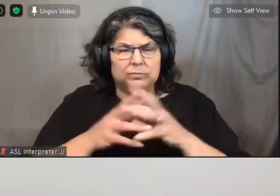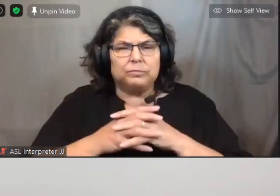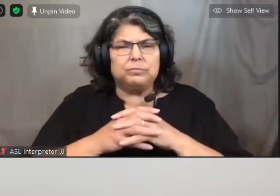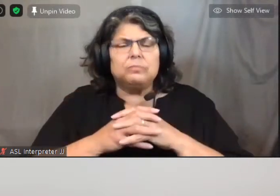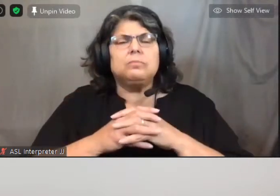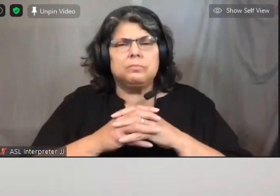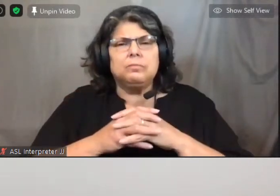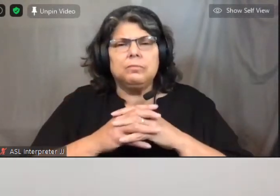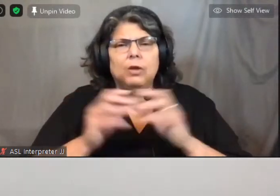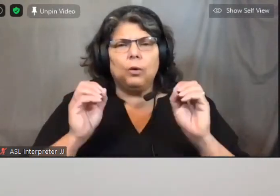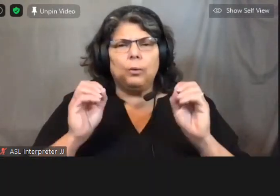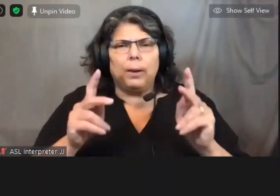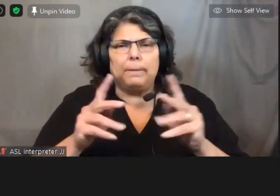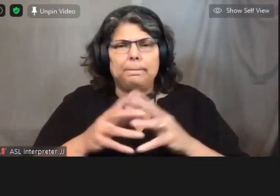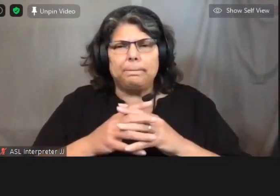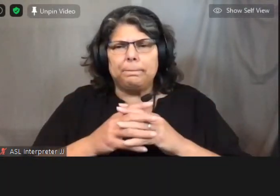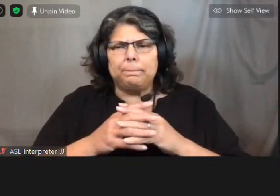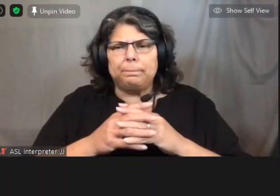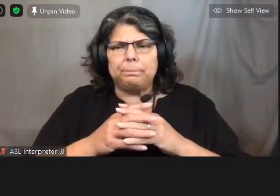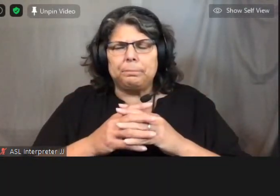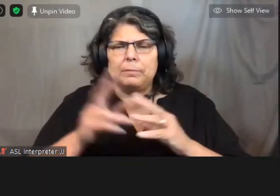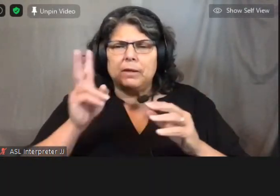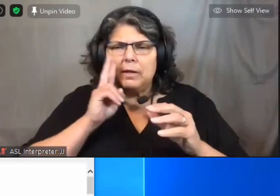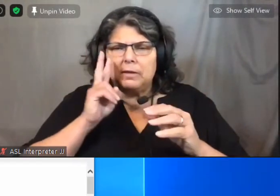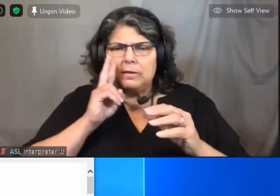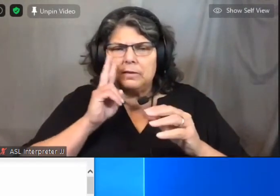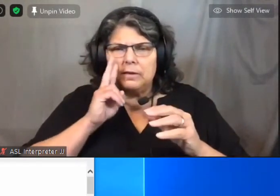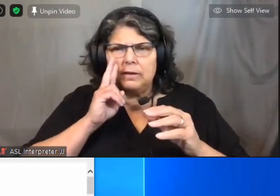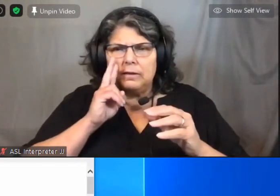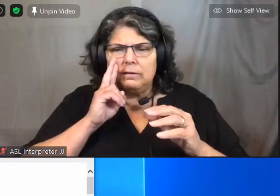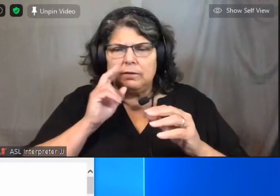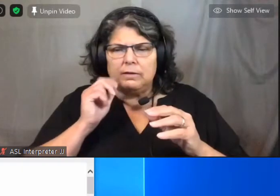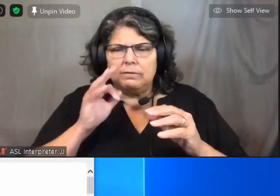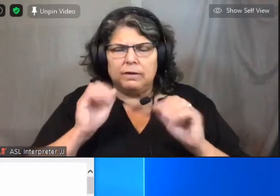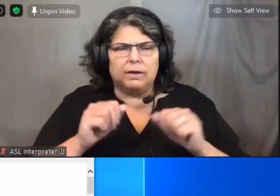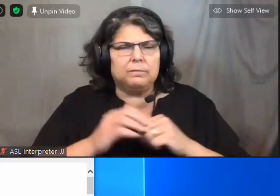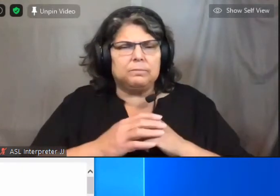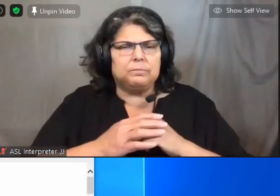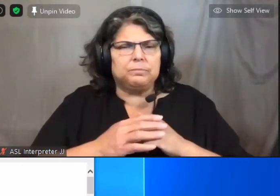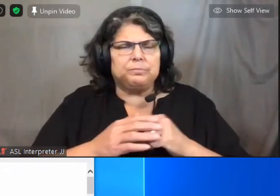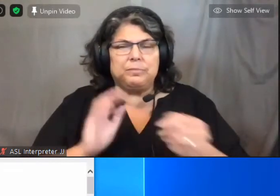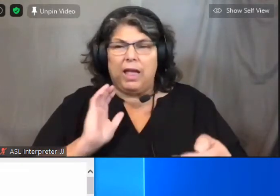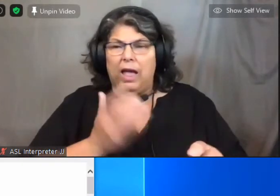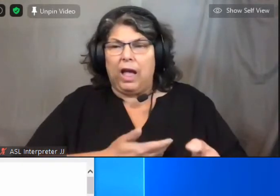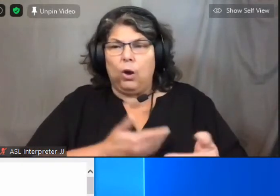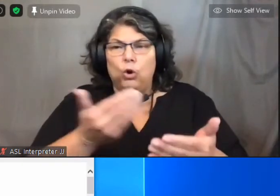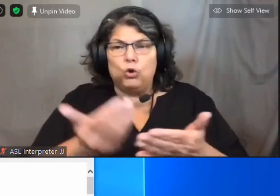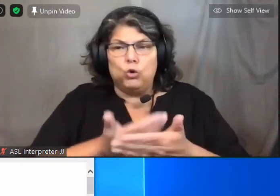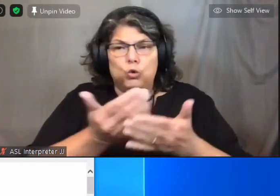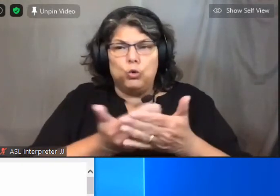All right, let's see if I can bring this off. These are our new